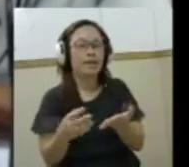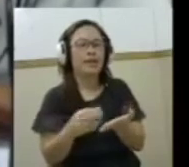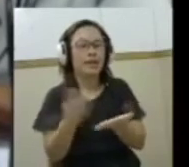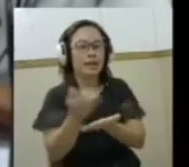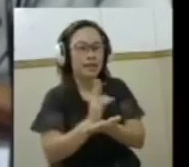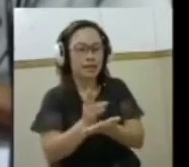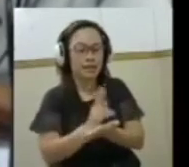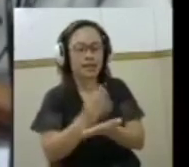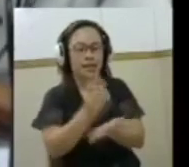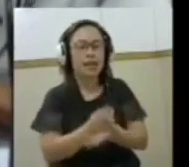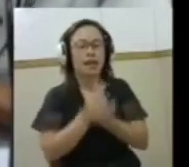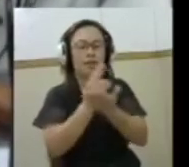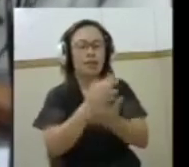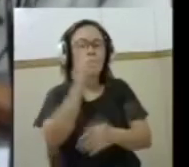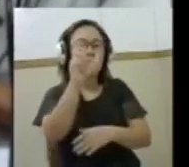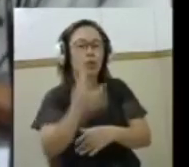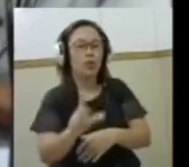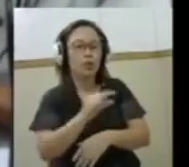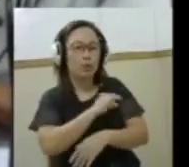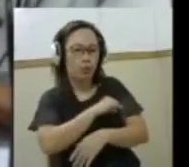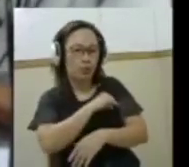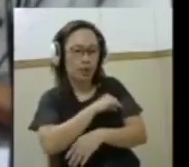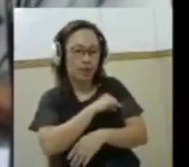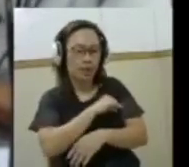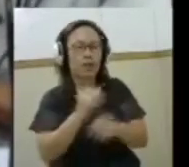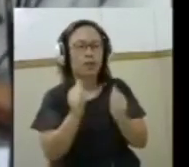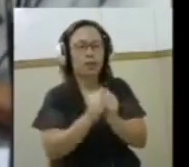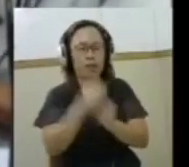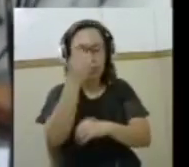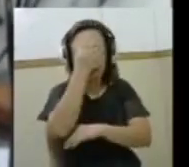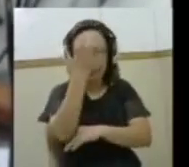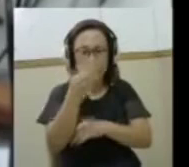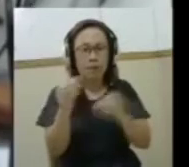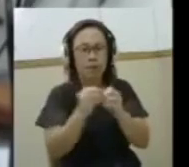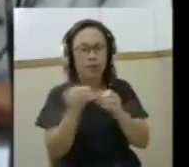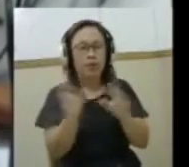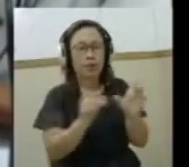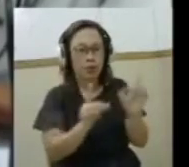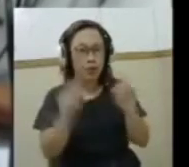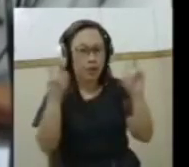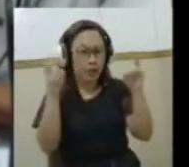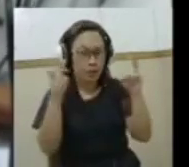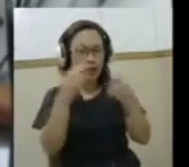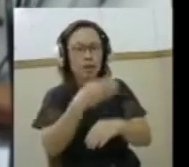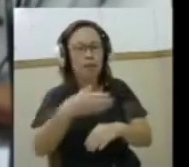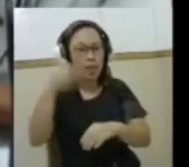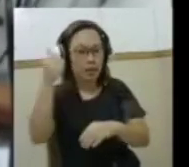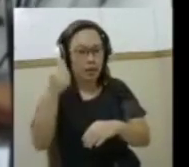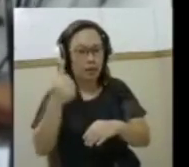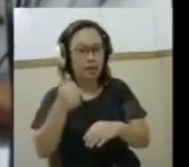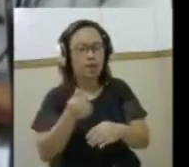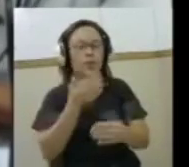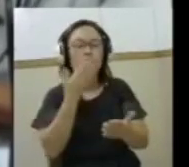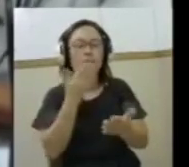sift through low quality and high quality information. The more research you do on a topic, the better you'll get at discerning